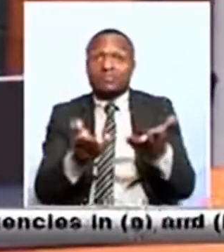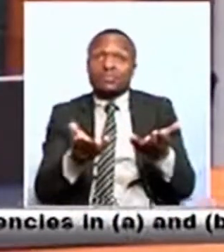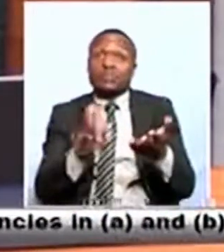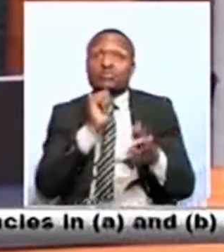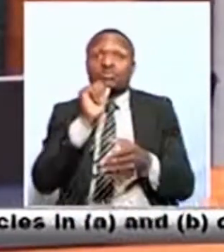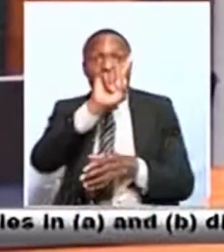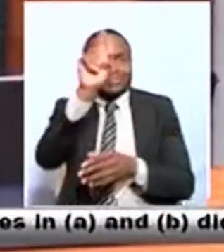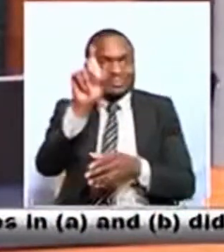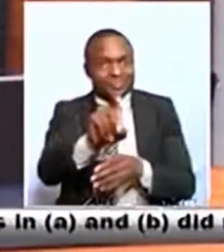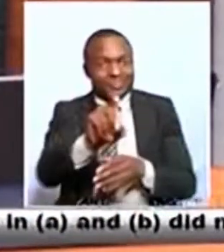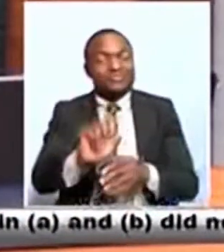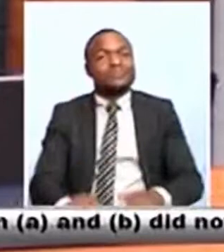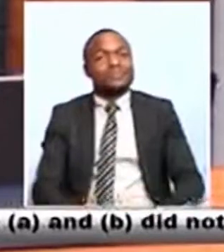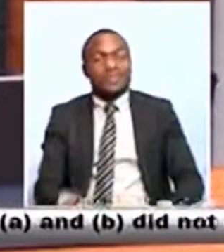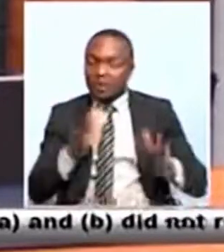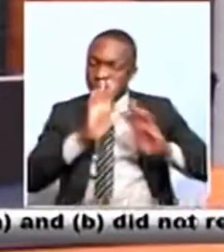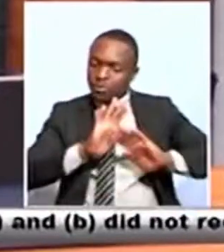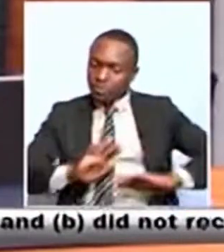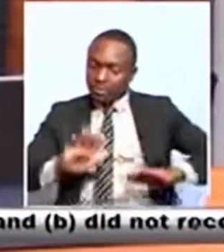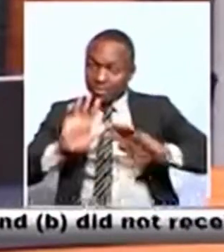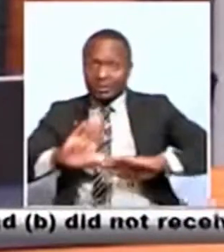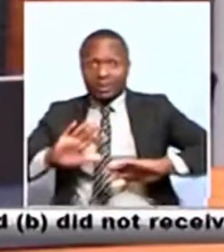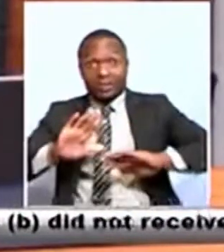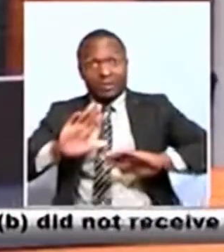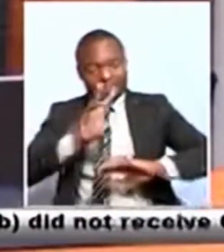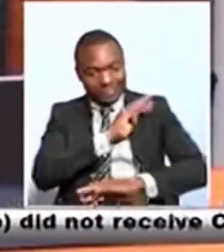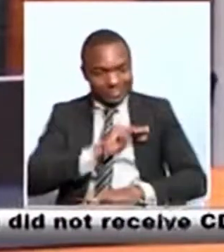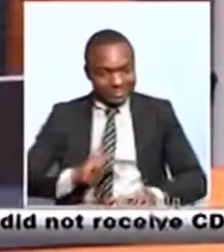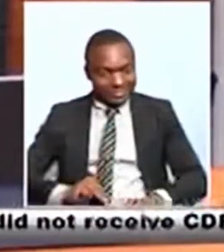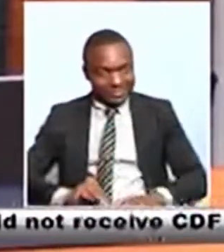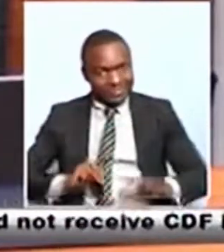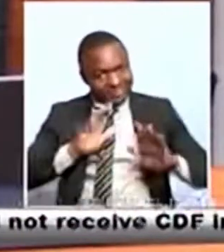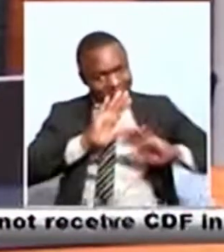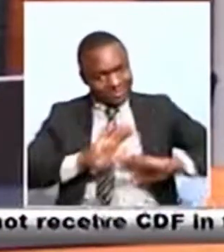question. Order, honorable members.